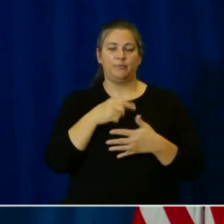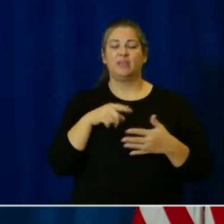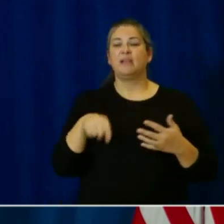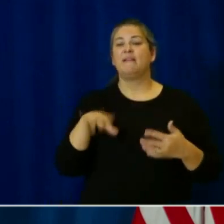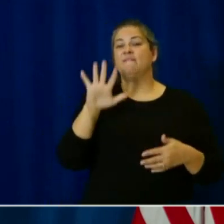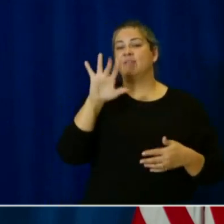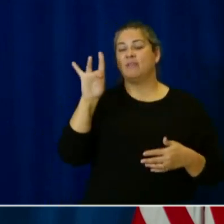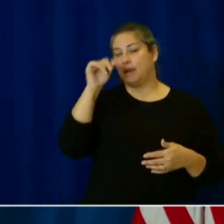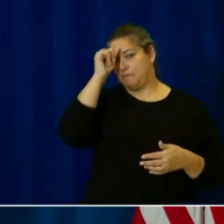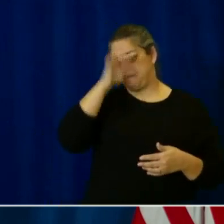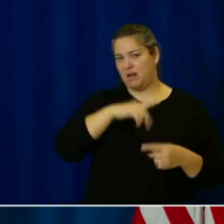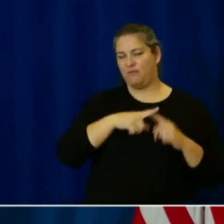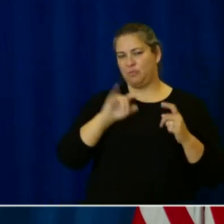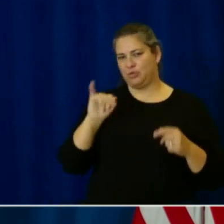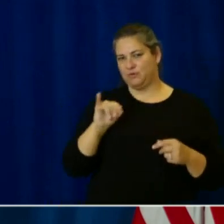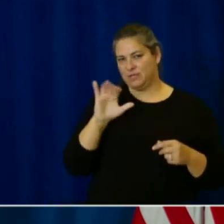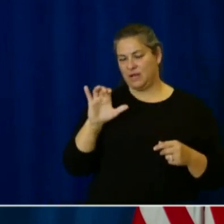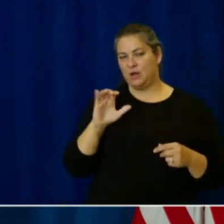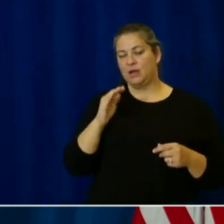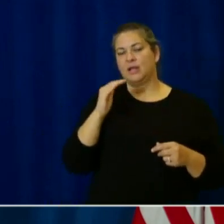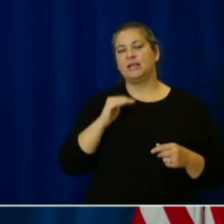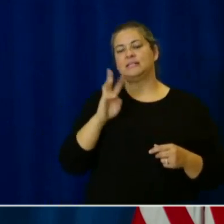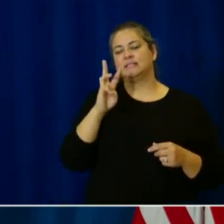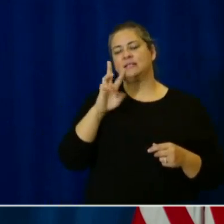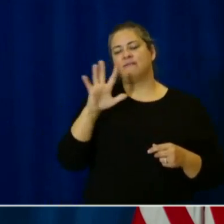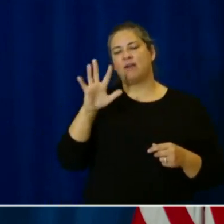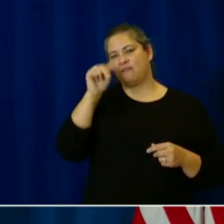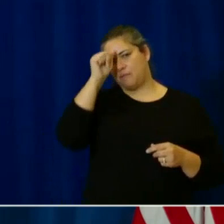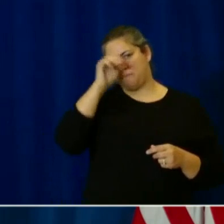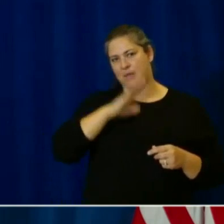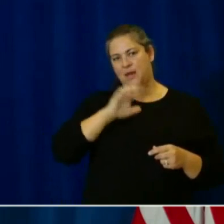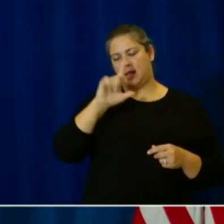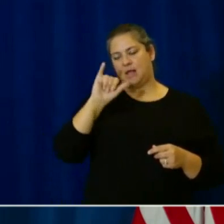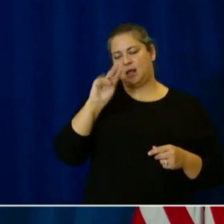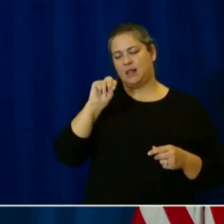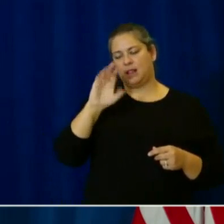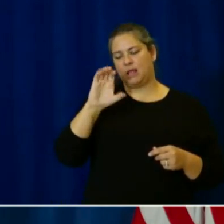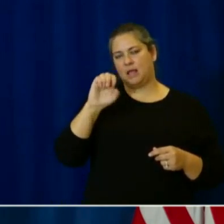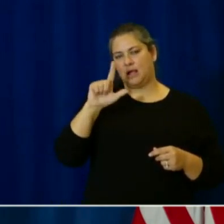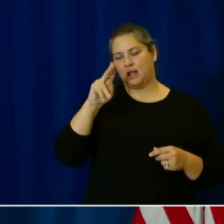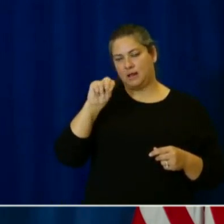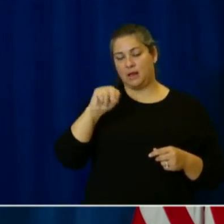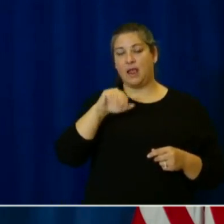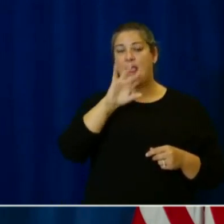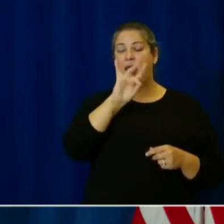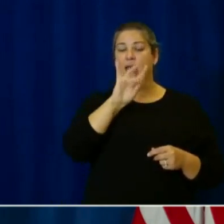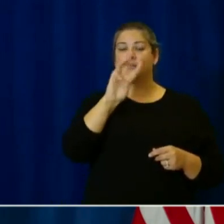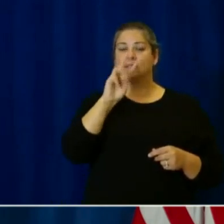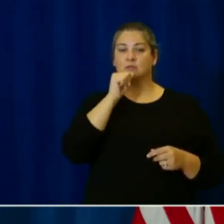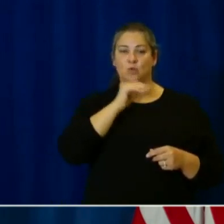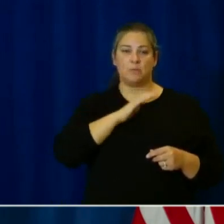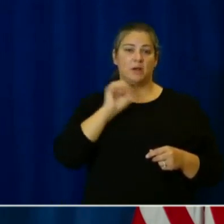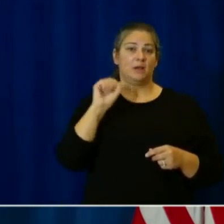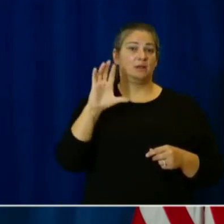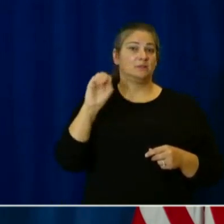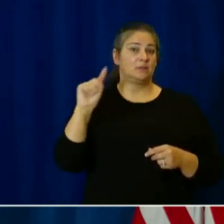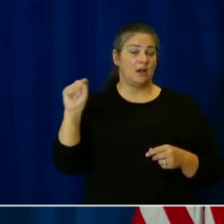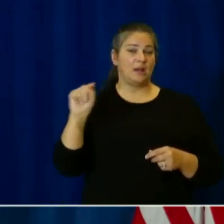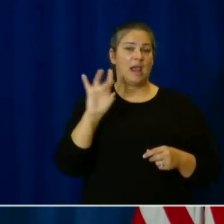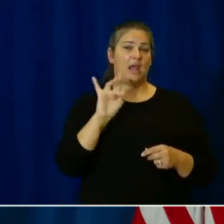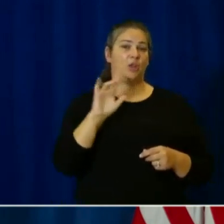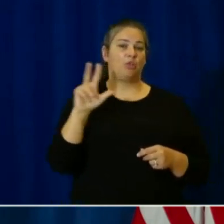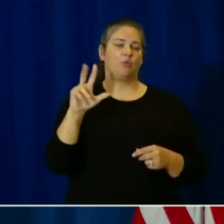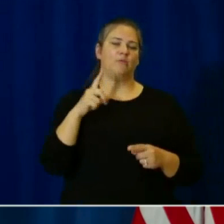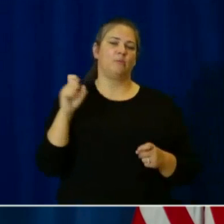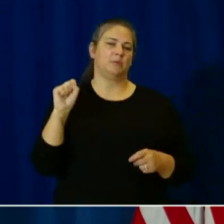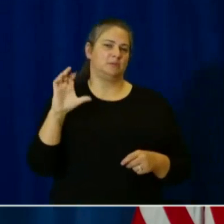58-year-old man from Jefferson, a 65-year-old man from Lincoln, an 86-year-old woman from Scott, and an 83-year-old man from